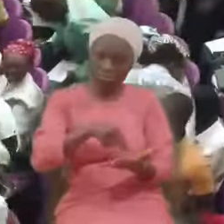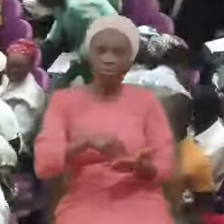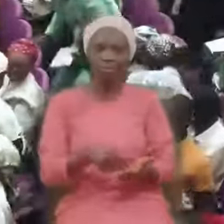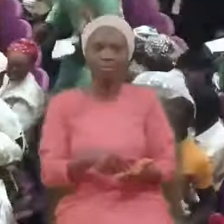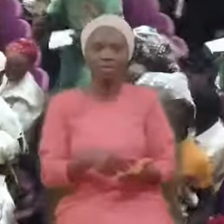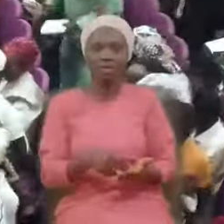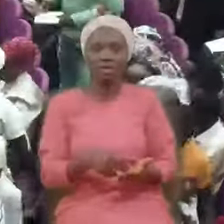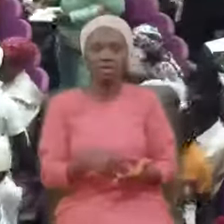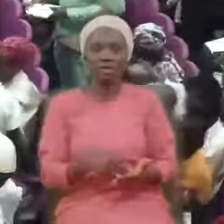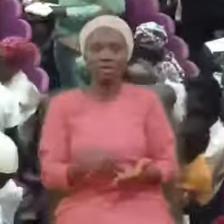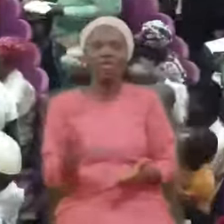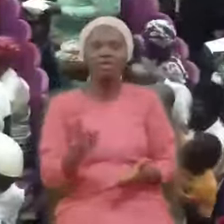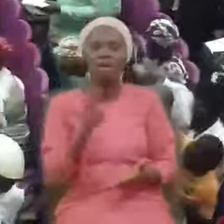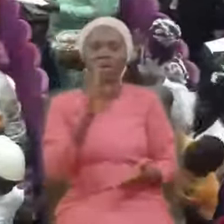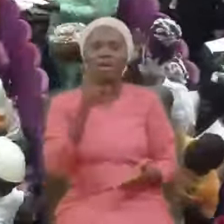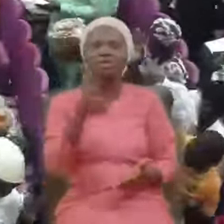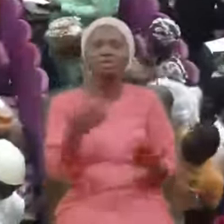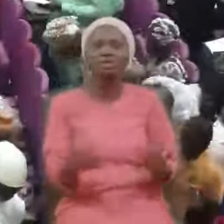are you?